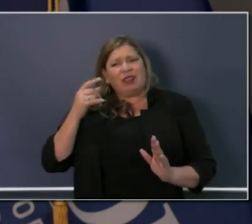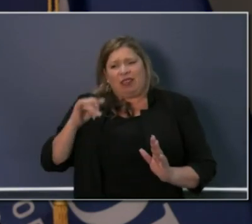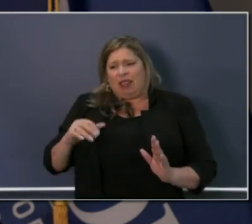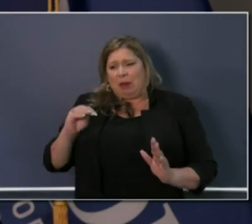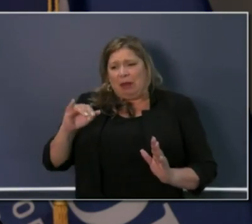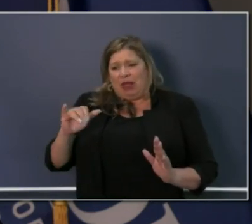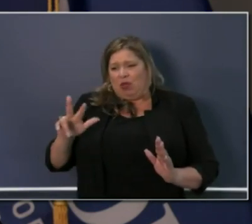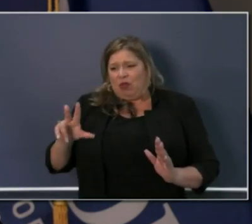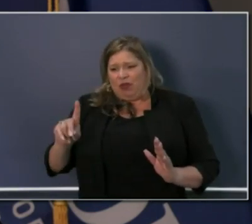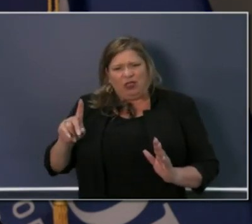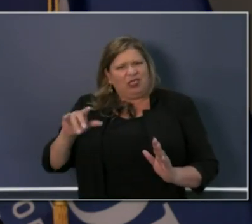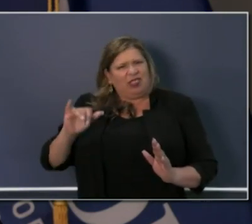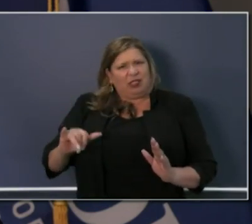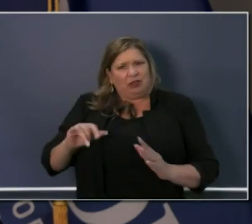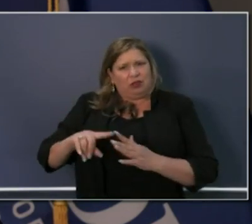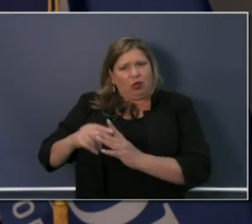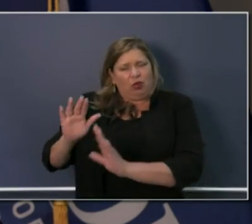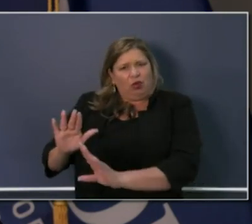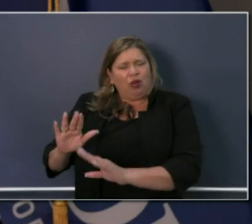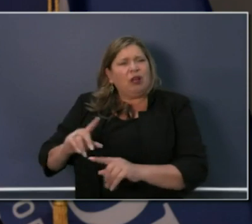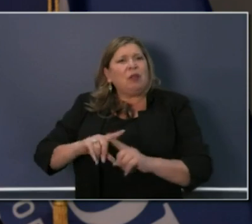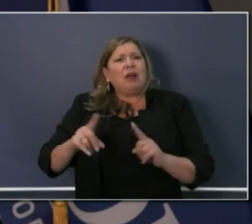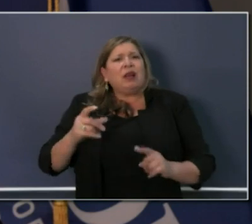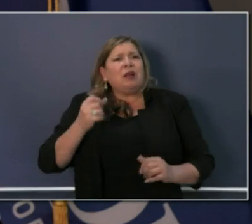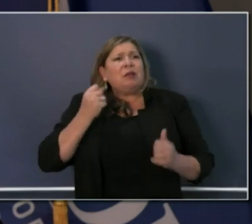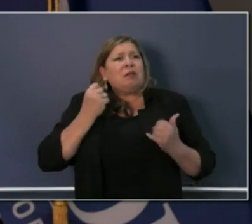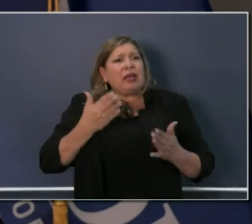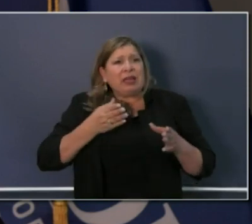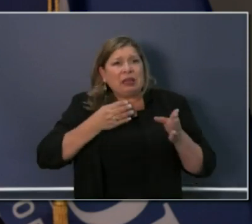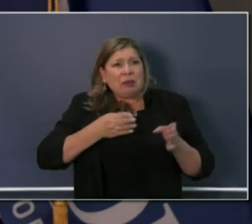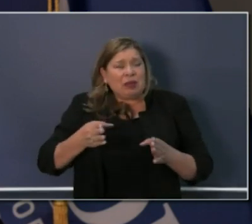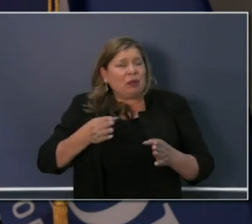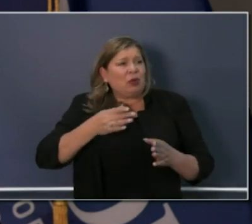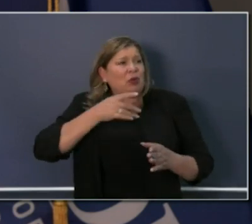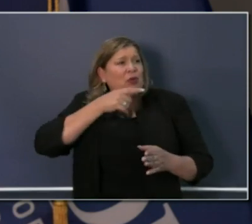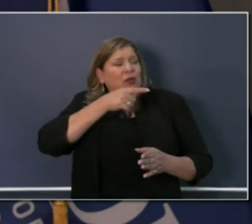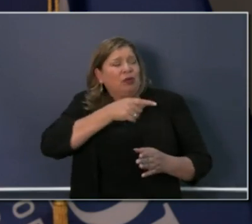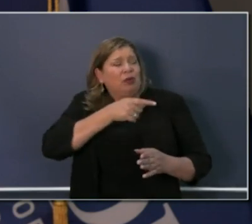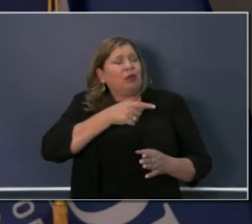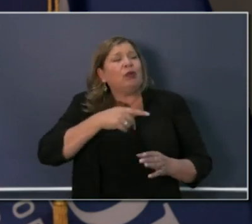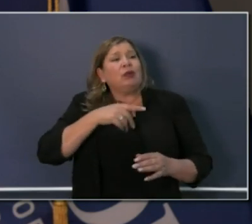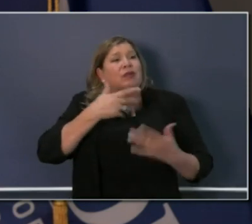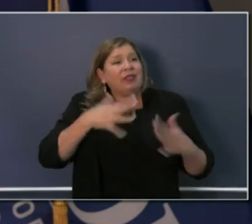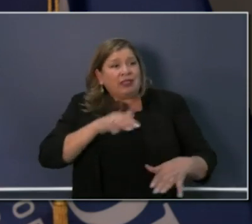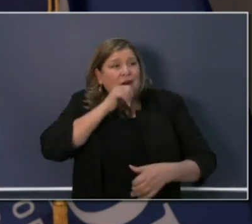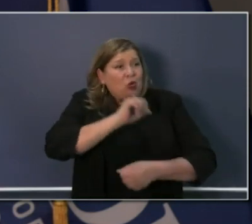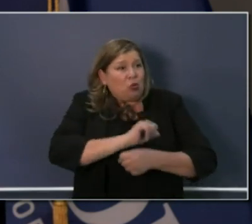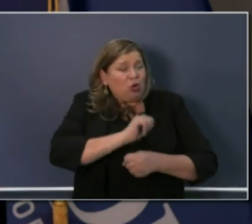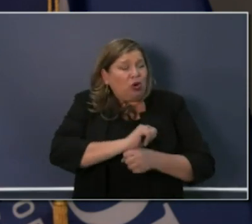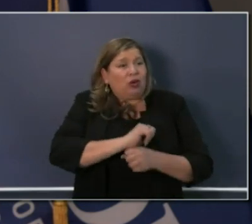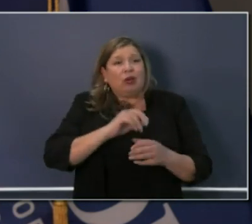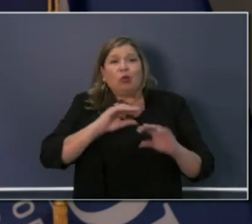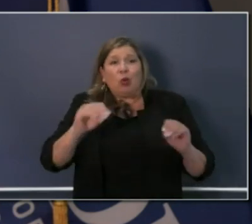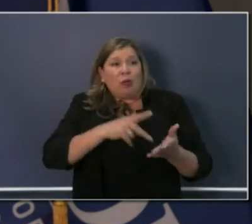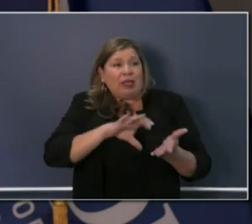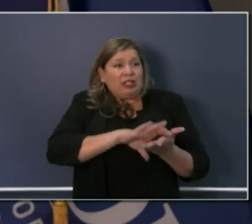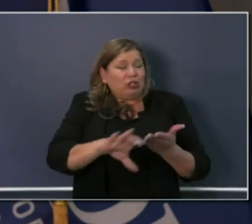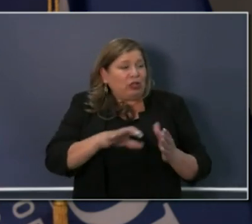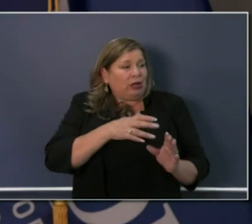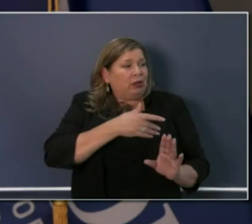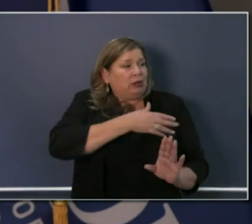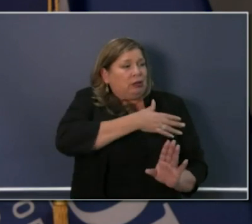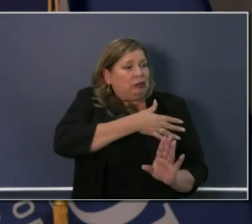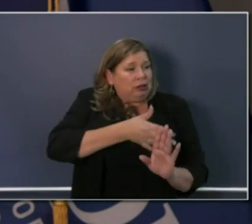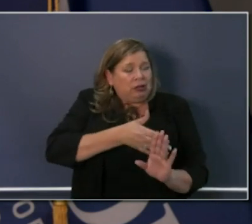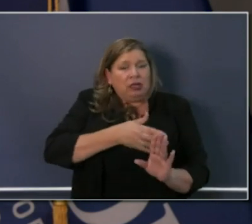up to really start making those payments from the weeks they've been out of work. So would it be prudent to allow the policy to say, from the